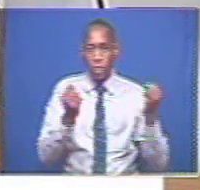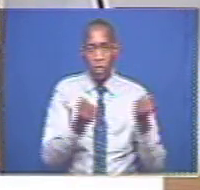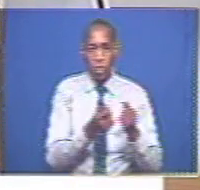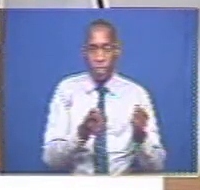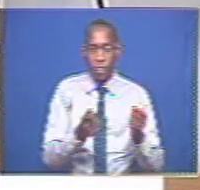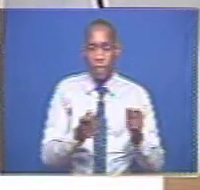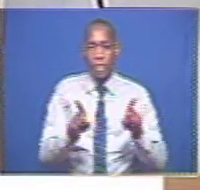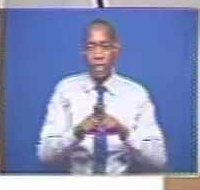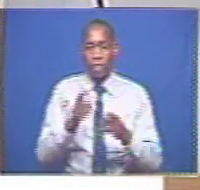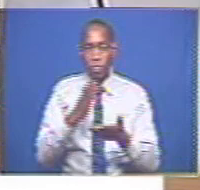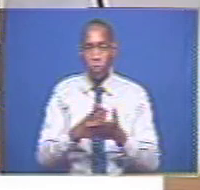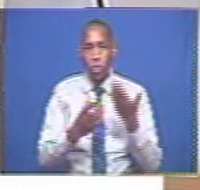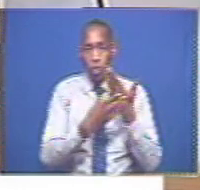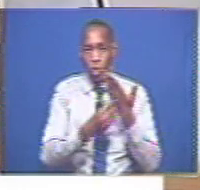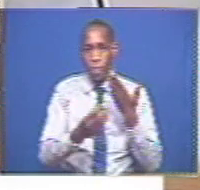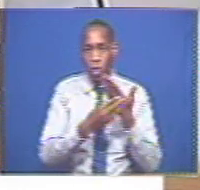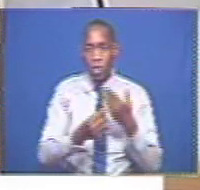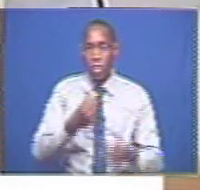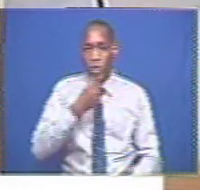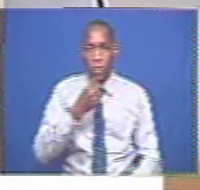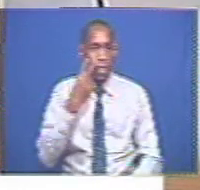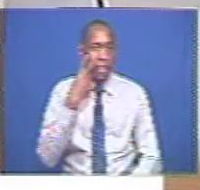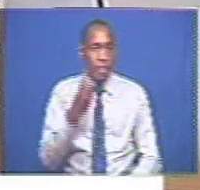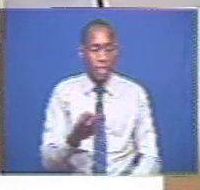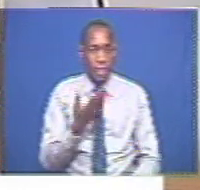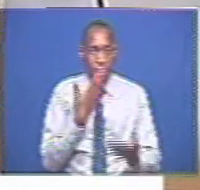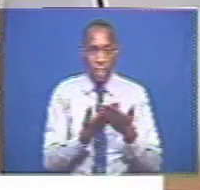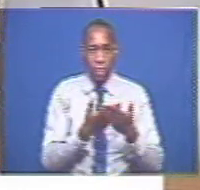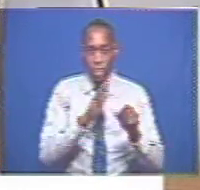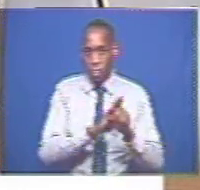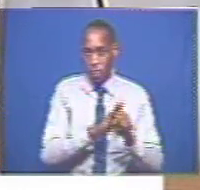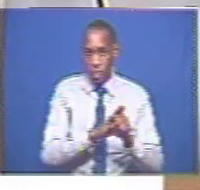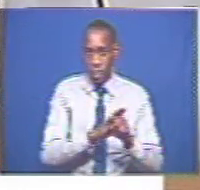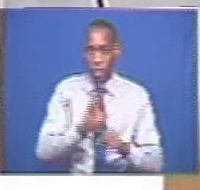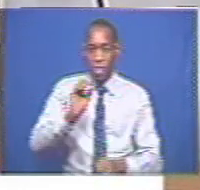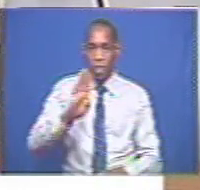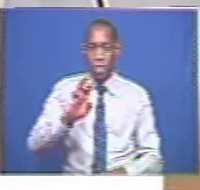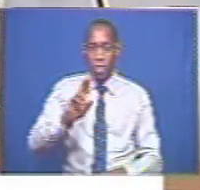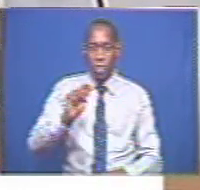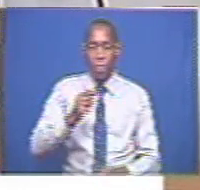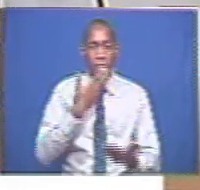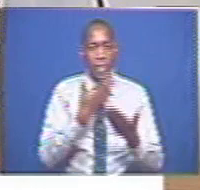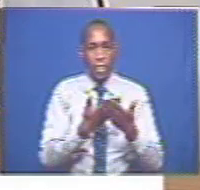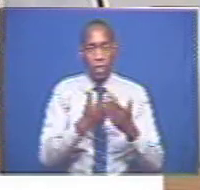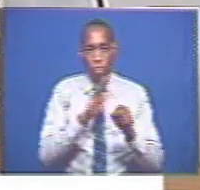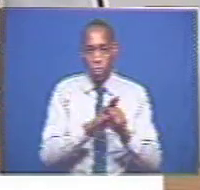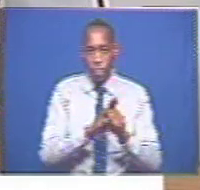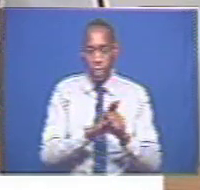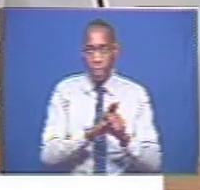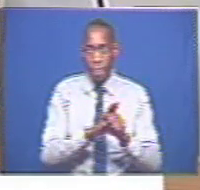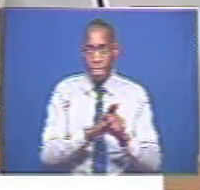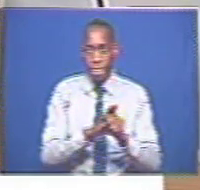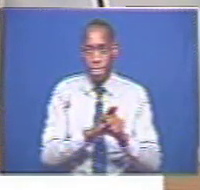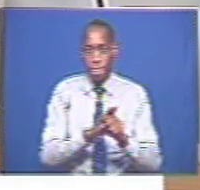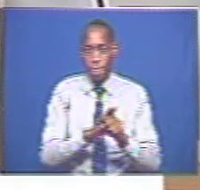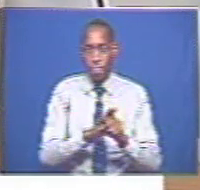by the way, learn from Gor Mahia. I mean, we can see it, we won't lie. Thank you very much, my colleague, Robert Osoro. So thank you very much. And the